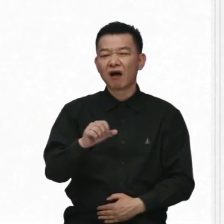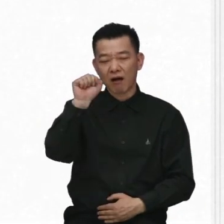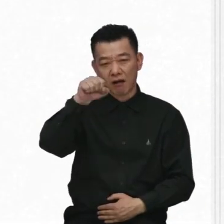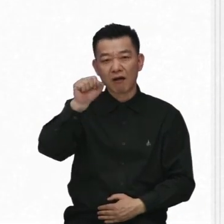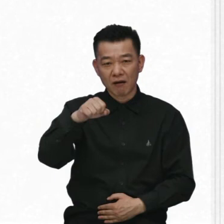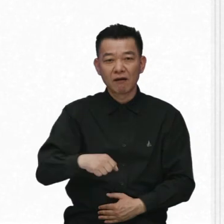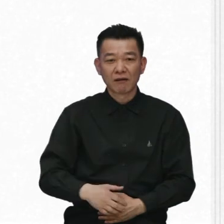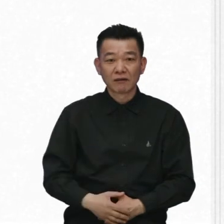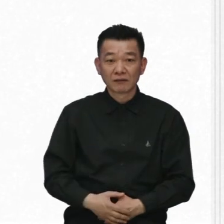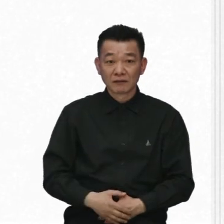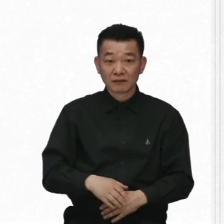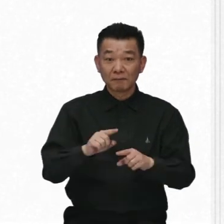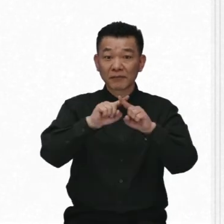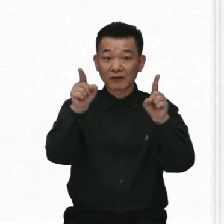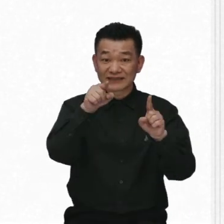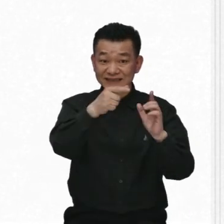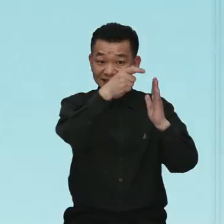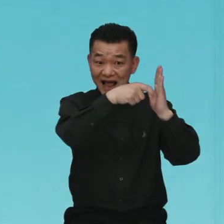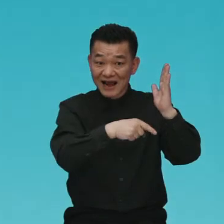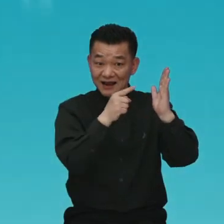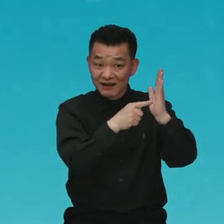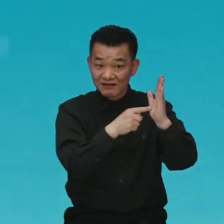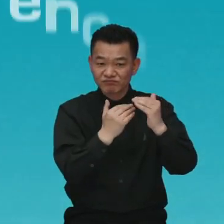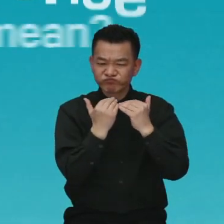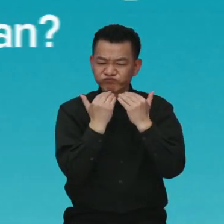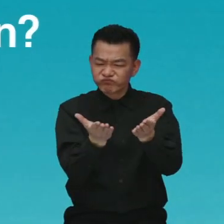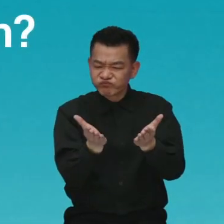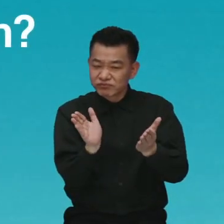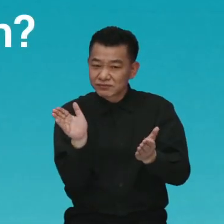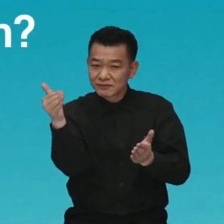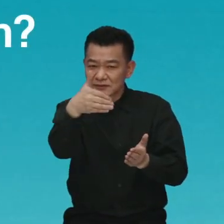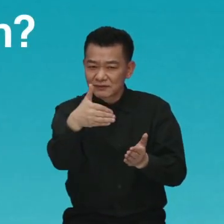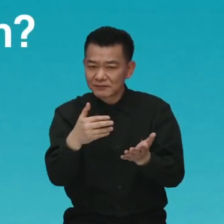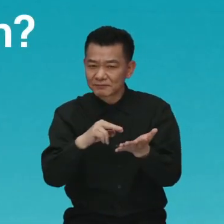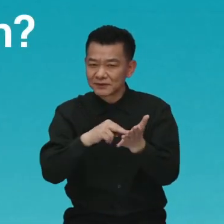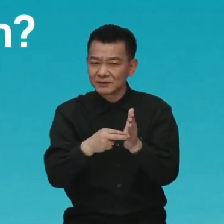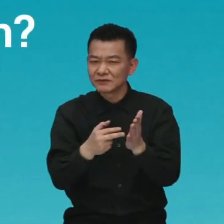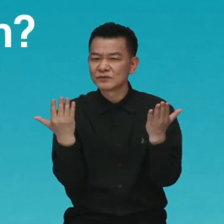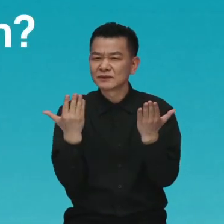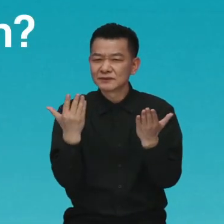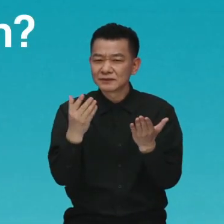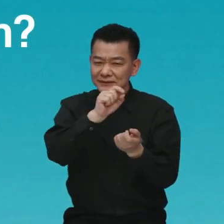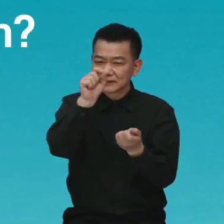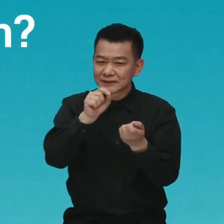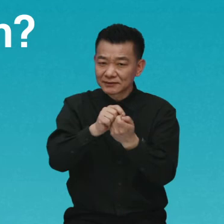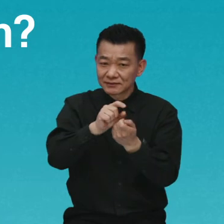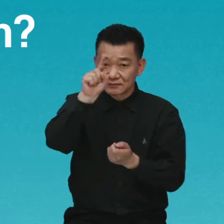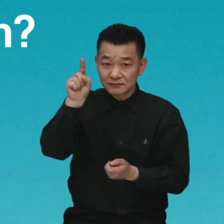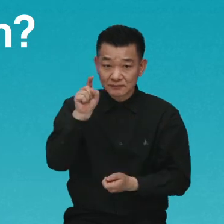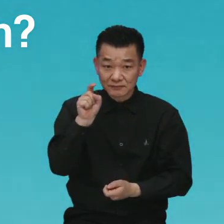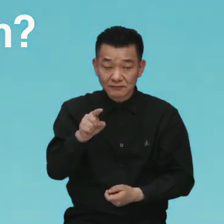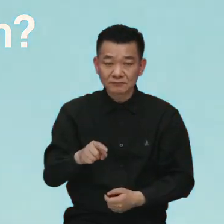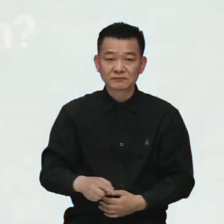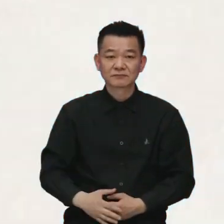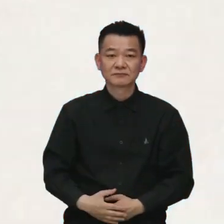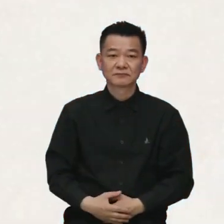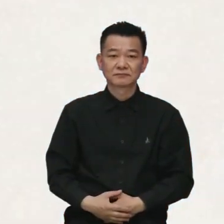I understand. Then what does arbitrary interference mean in detail in this article?